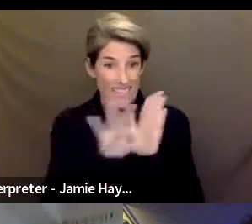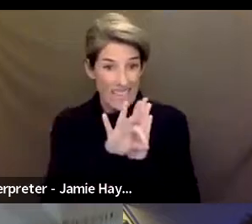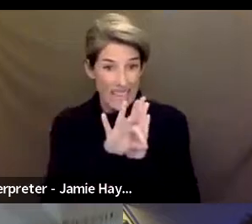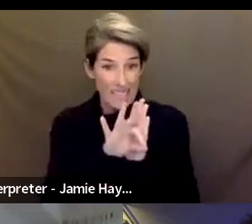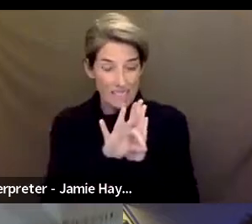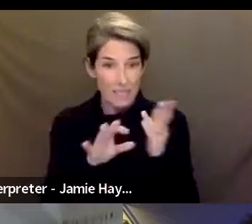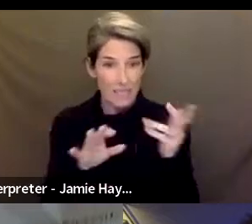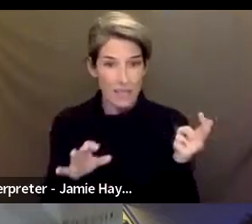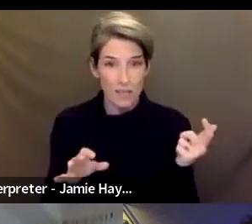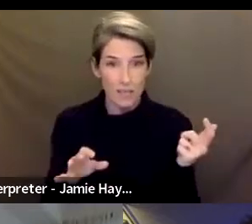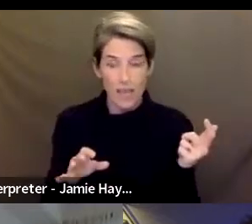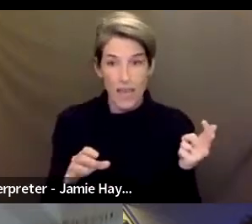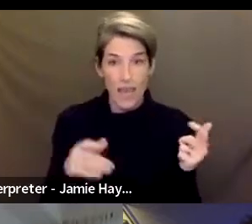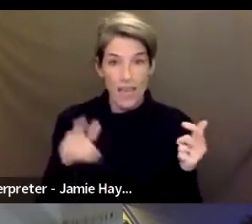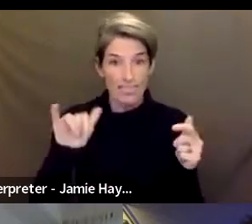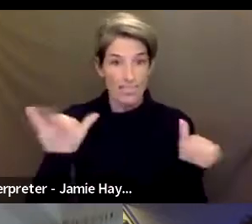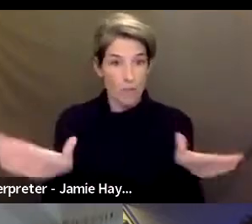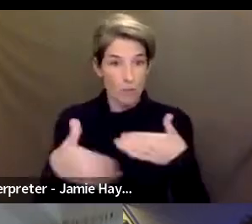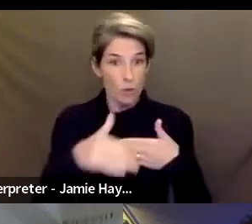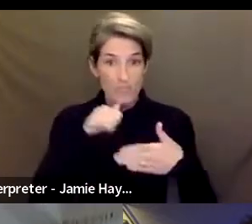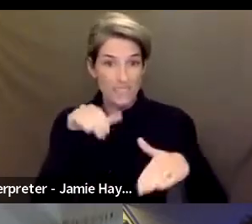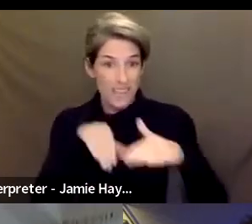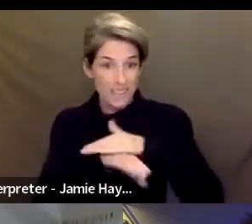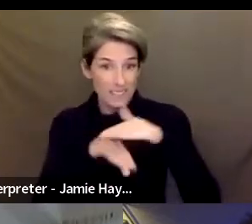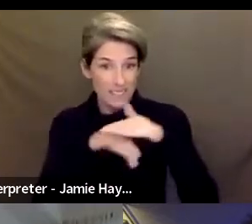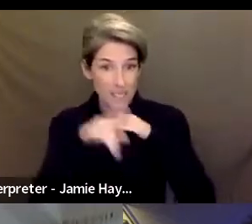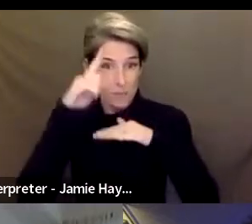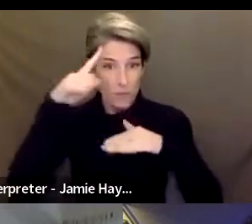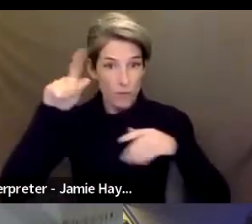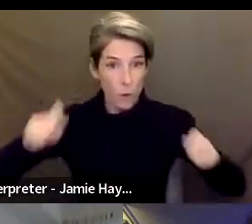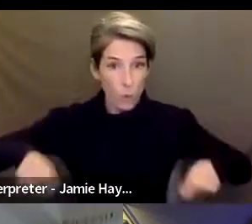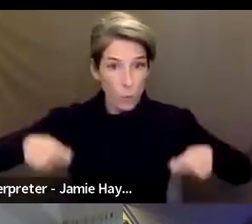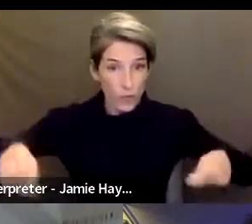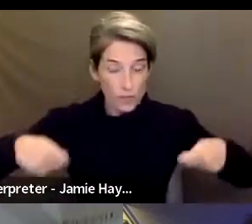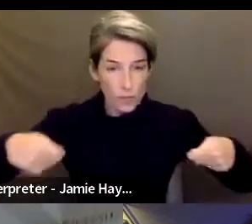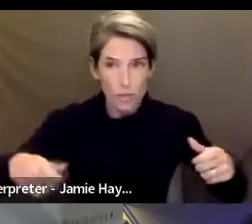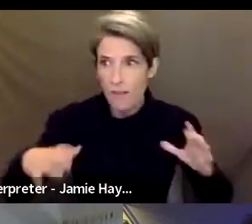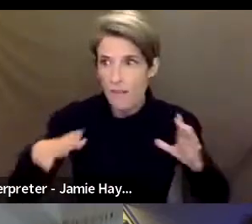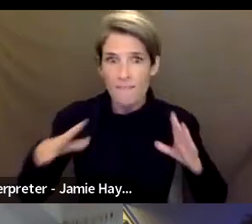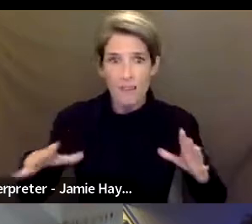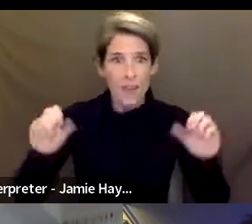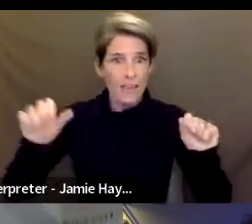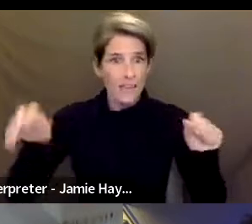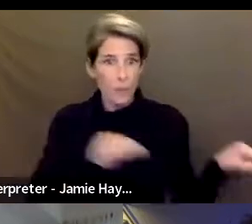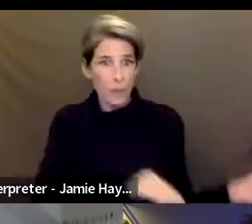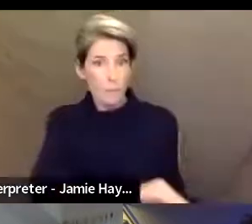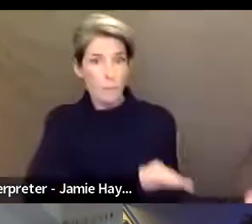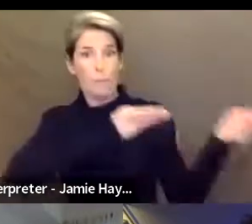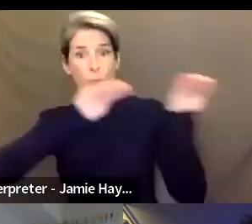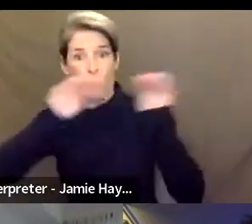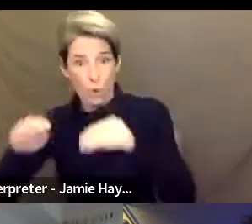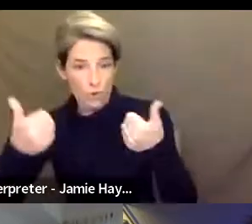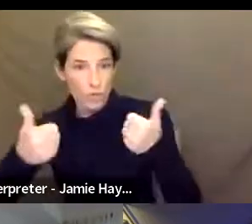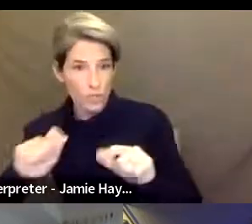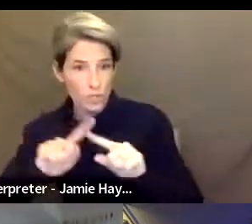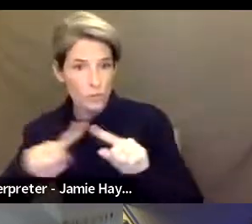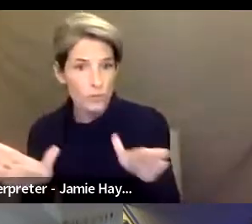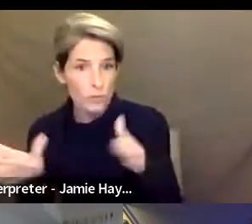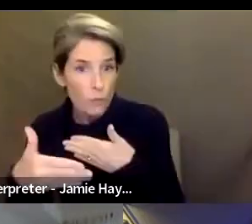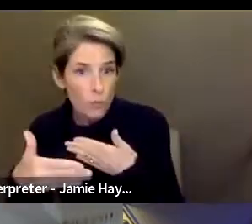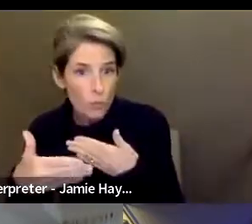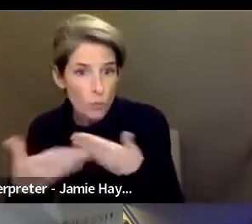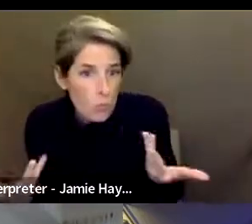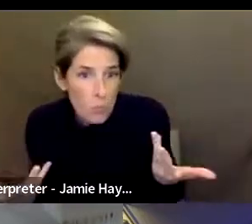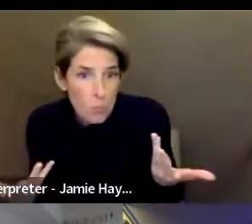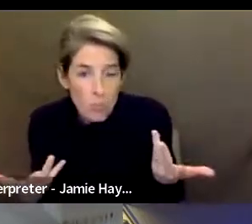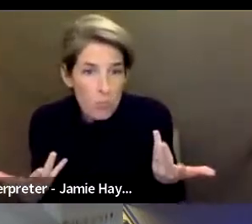normally do. Can we do this audition somewhere else? And I'll make myself available. Can we move the whole audition to somewhere else?